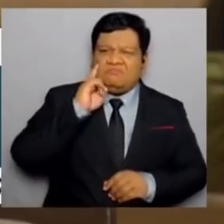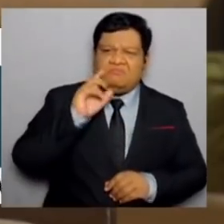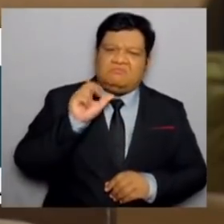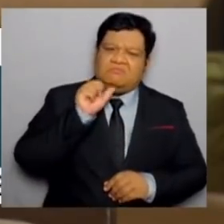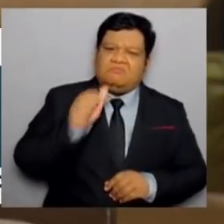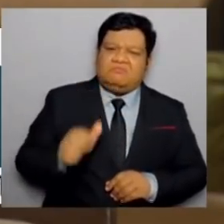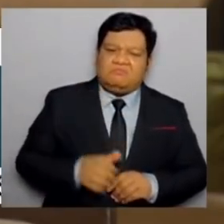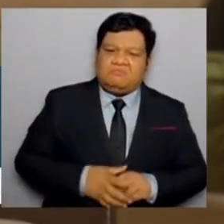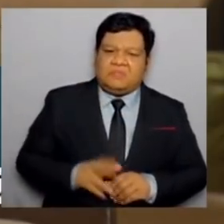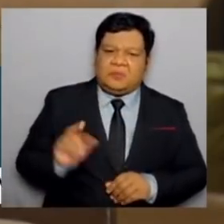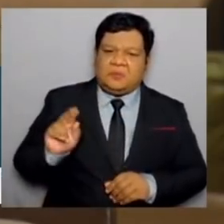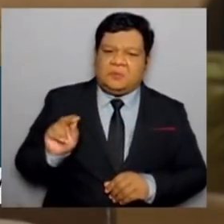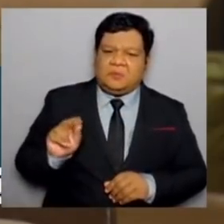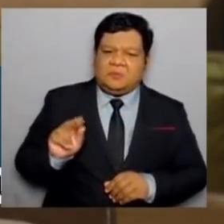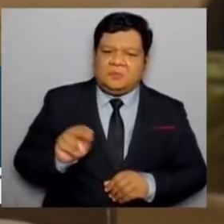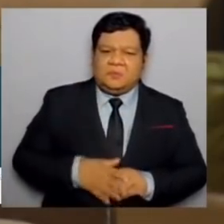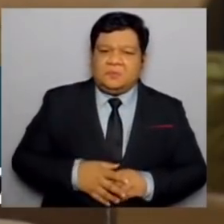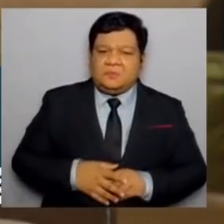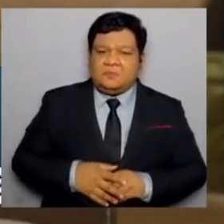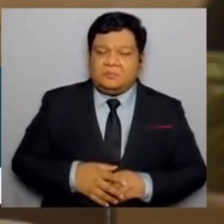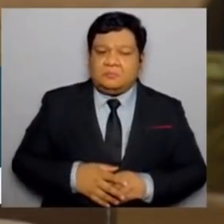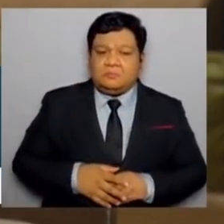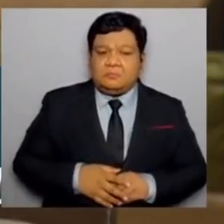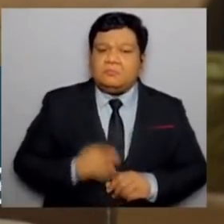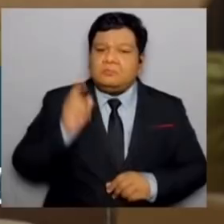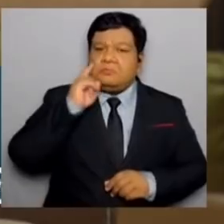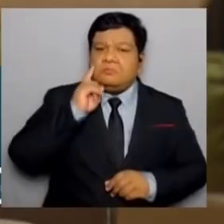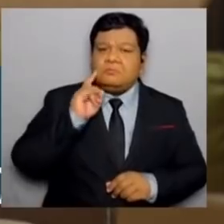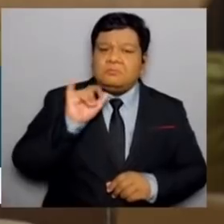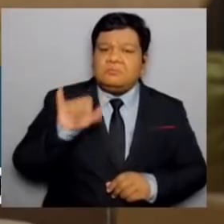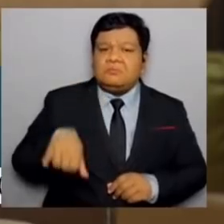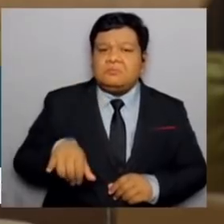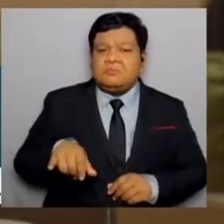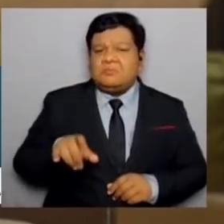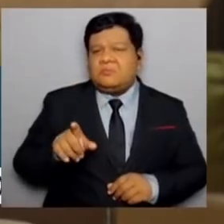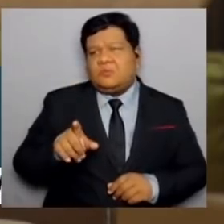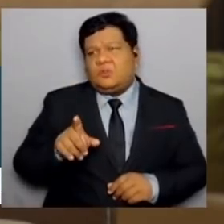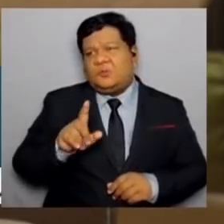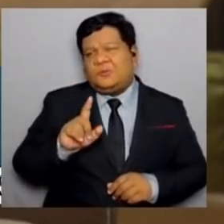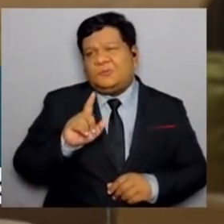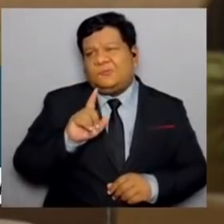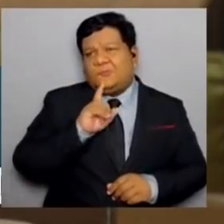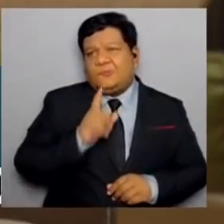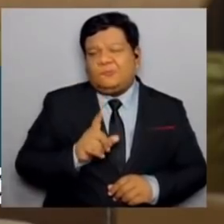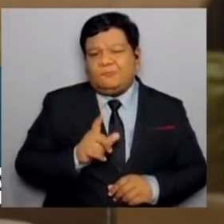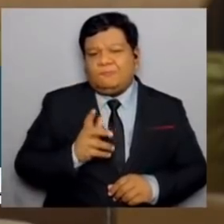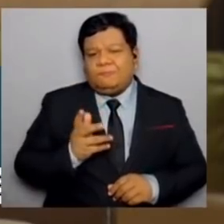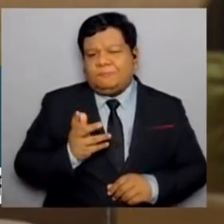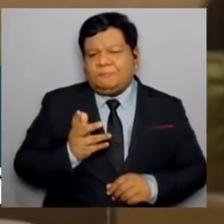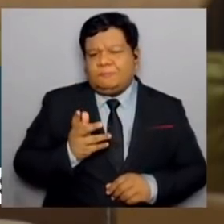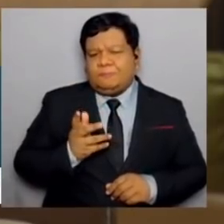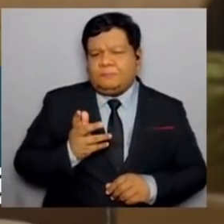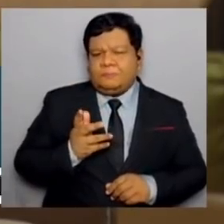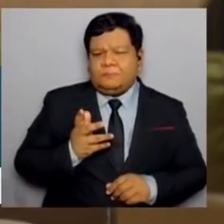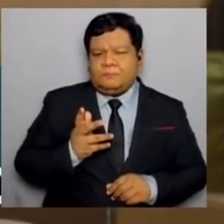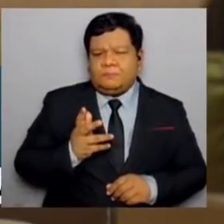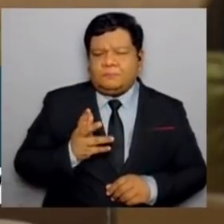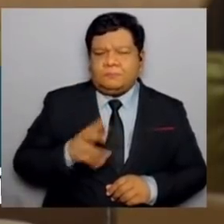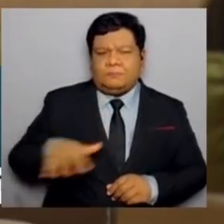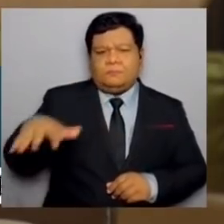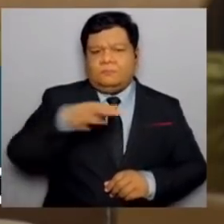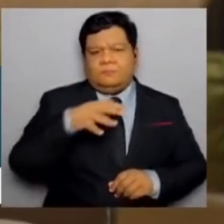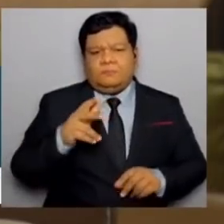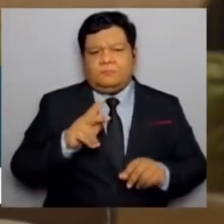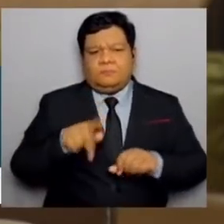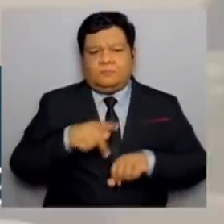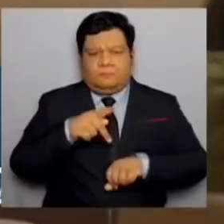No. Mm-hmm. And that's something that the entire country must watch